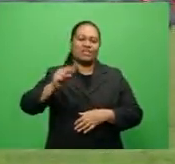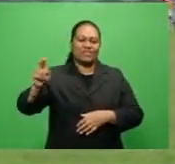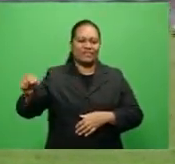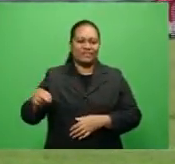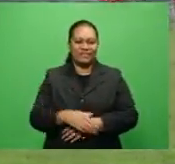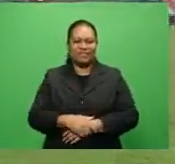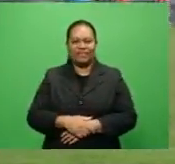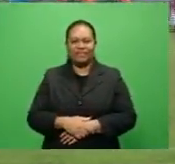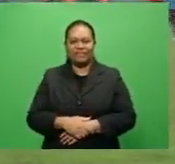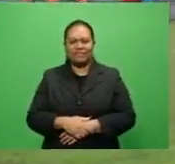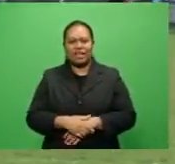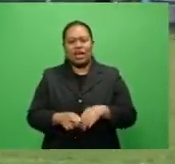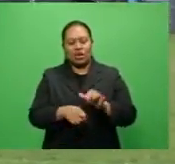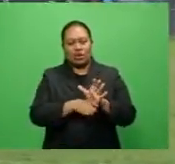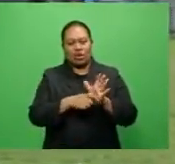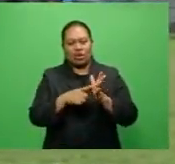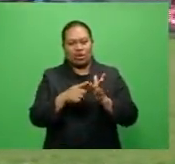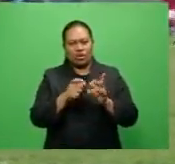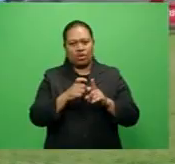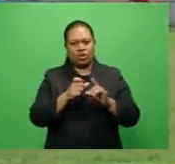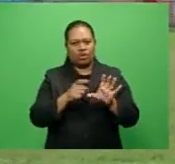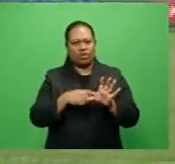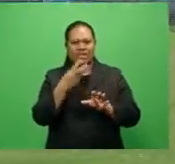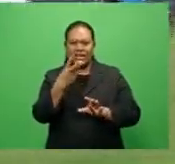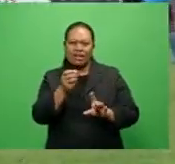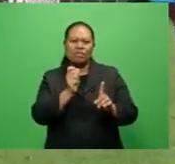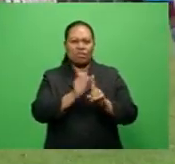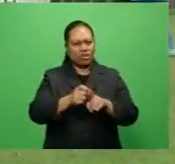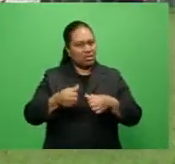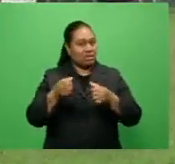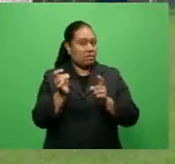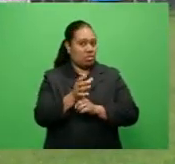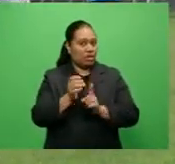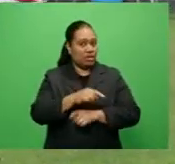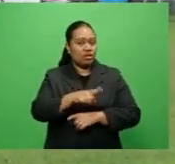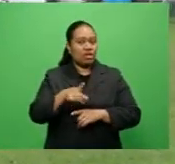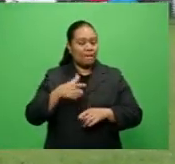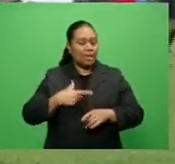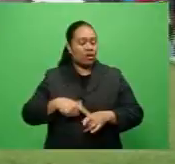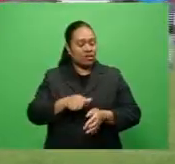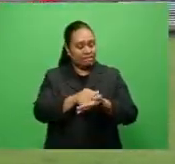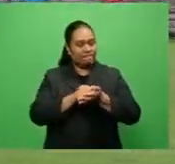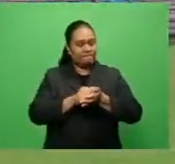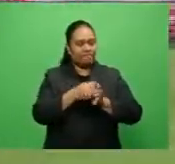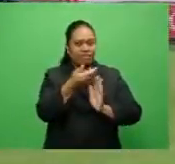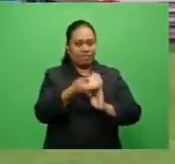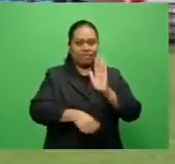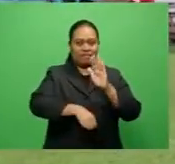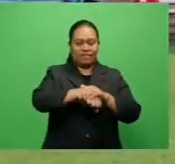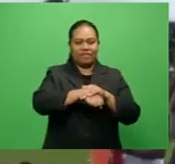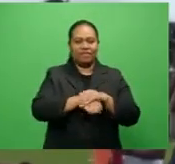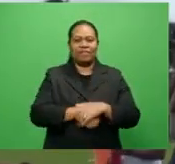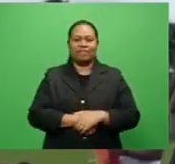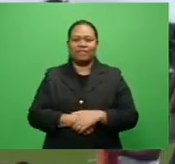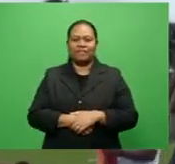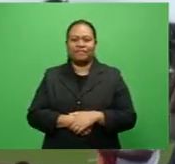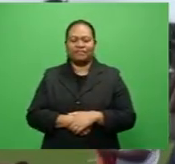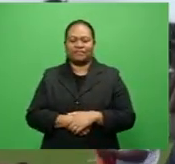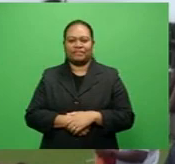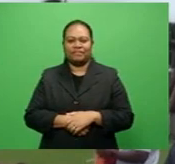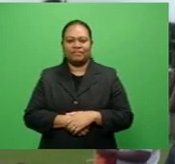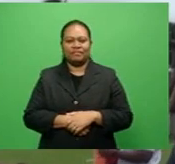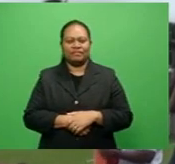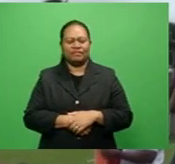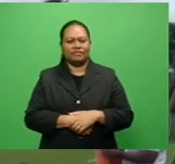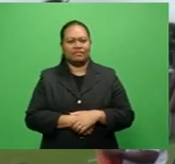yesterday. Rondu says bagging the 3 points was crucial as they look to maintain their spot at the top of the table. The result we will